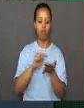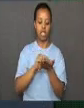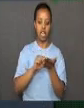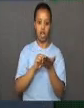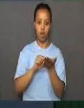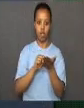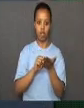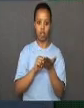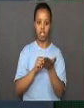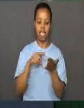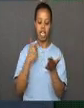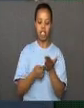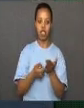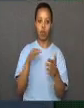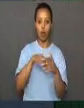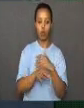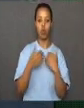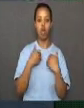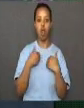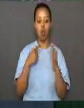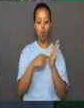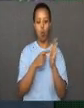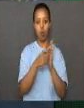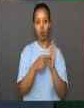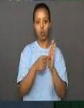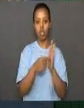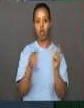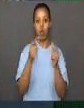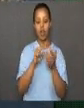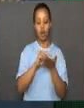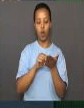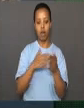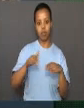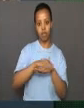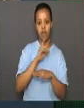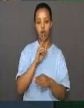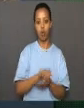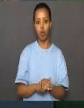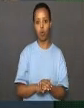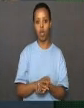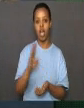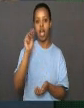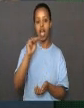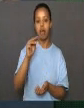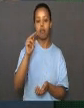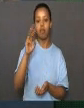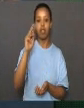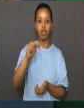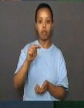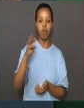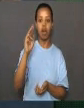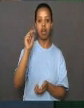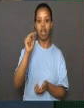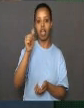the pores that exist in the nuclear envelope. The mRNA makes